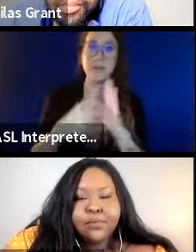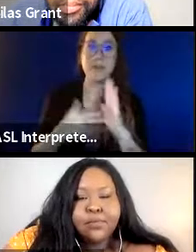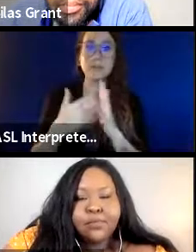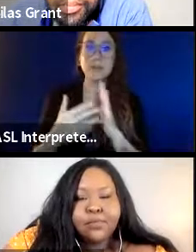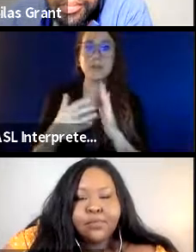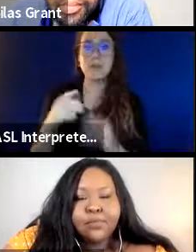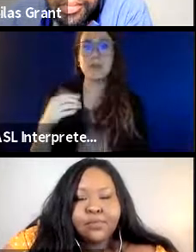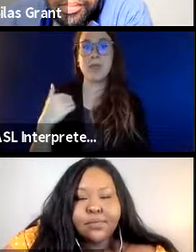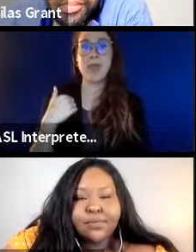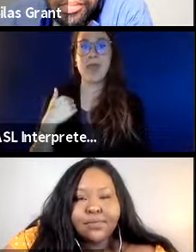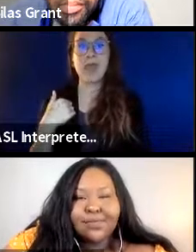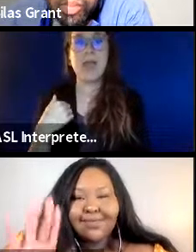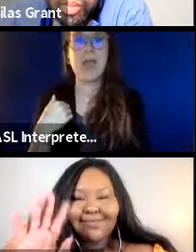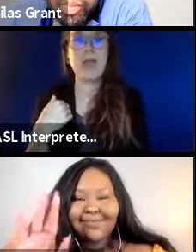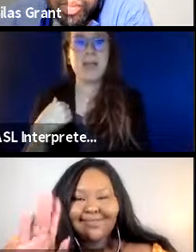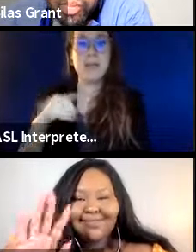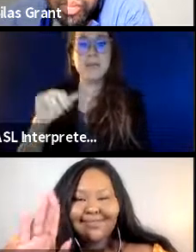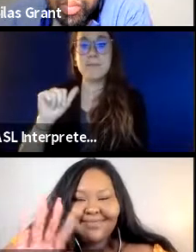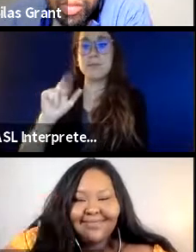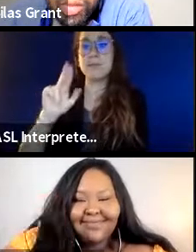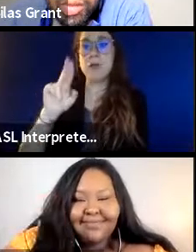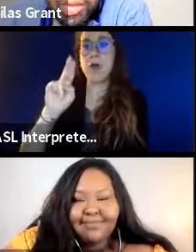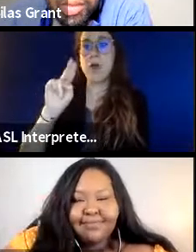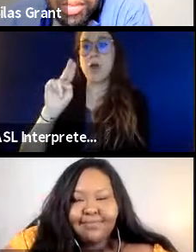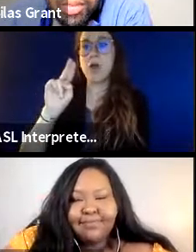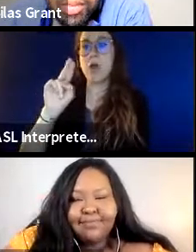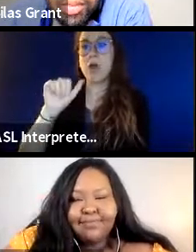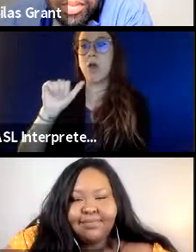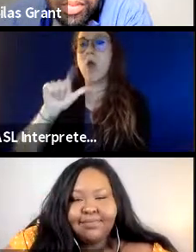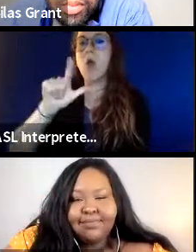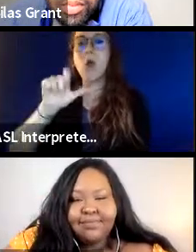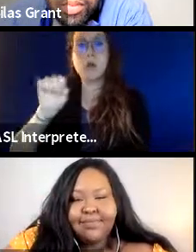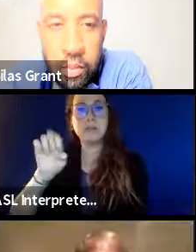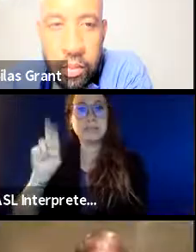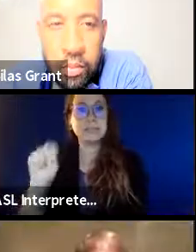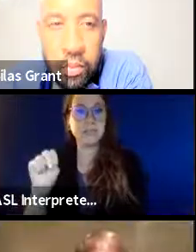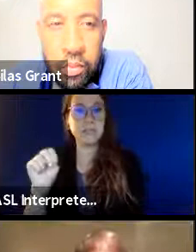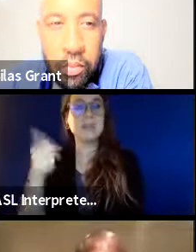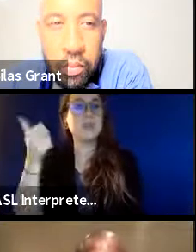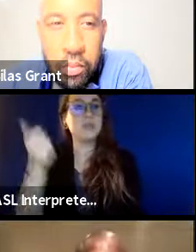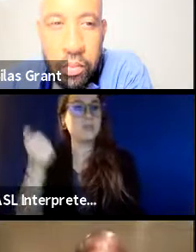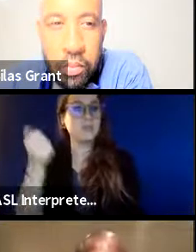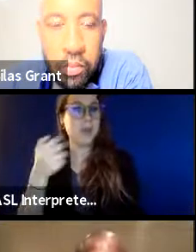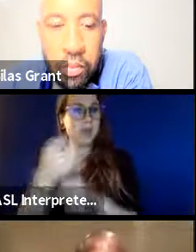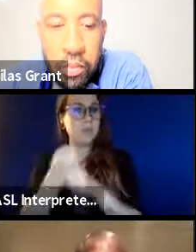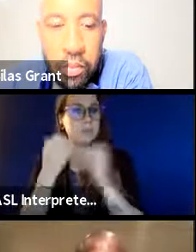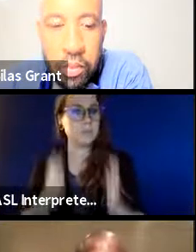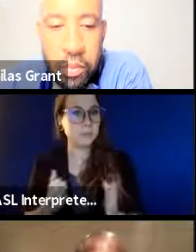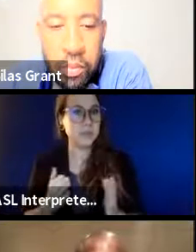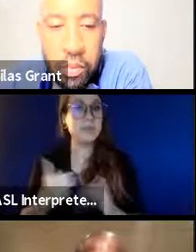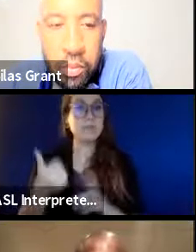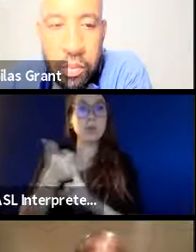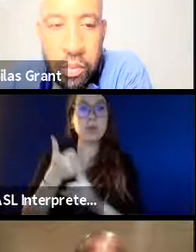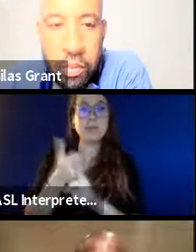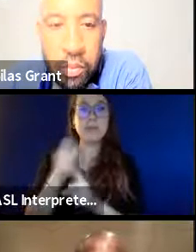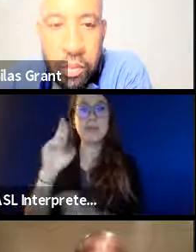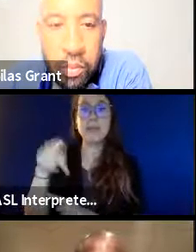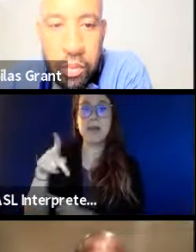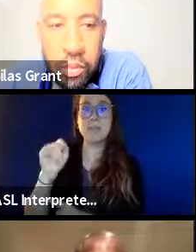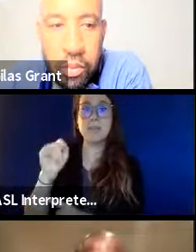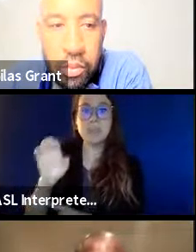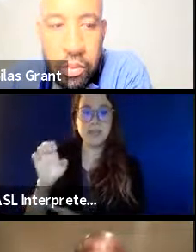Ms. LaQuavia Austin with us this evening, who's one of our grant recipients. And she has an update for